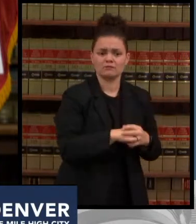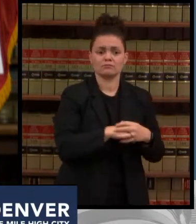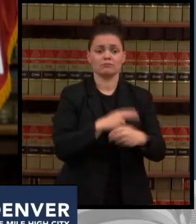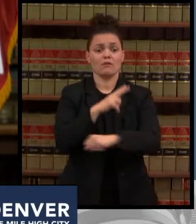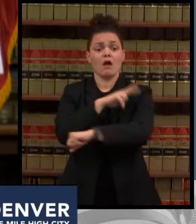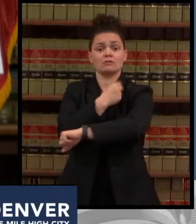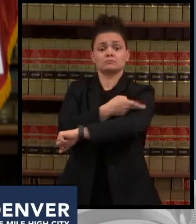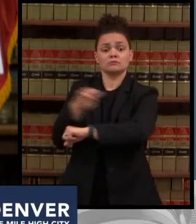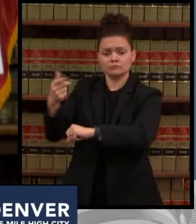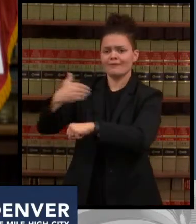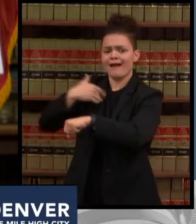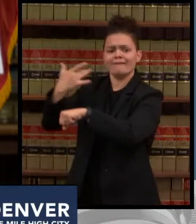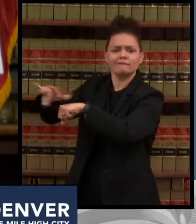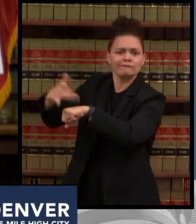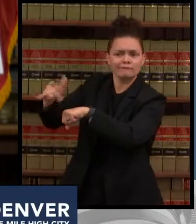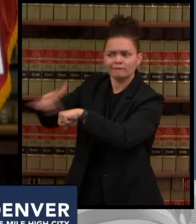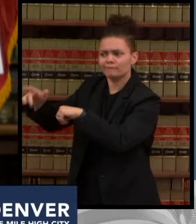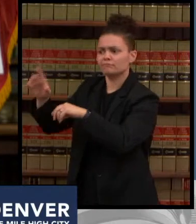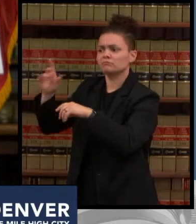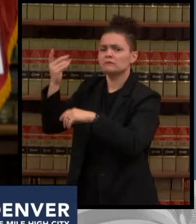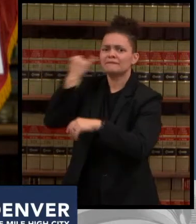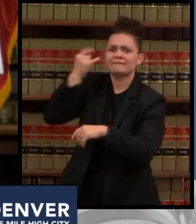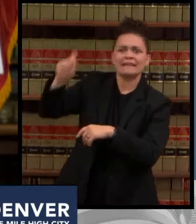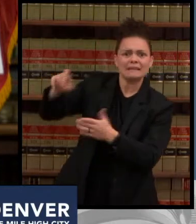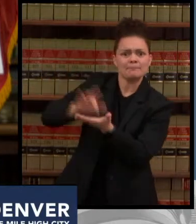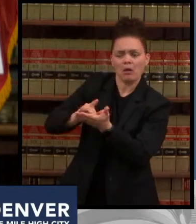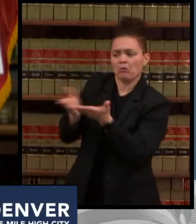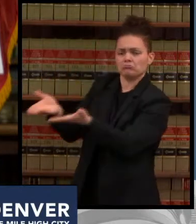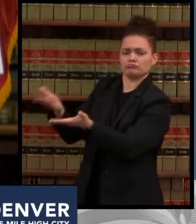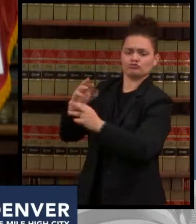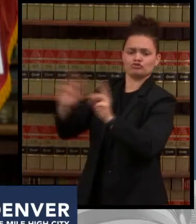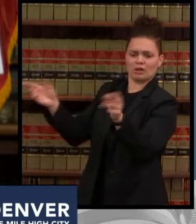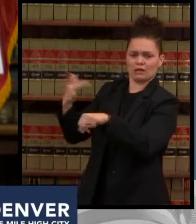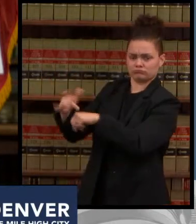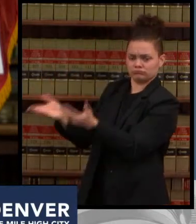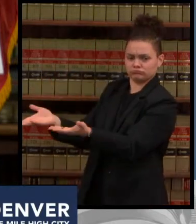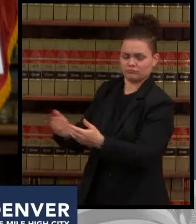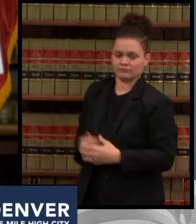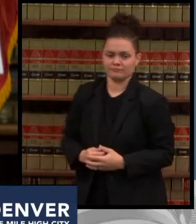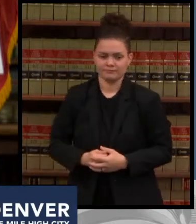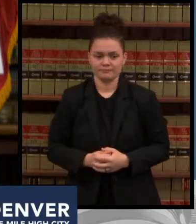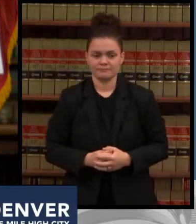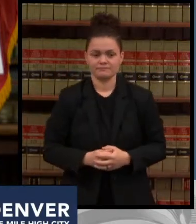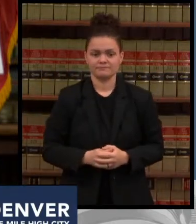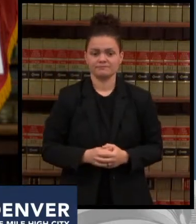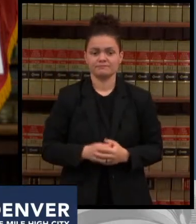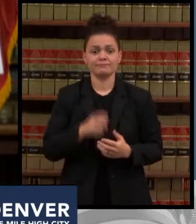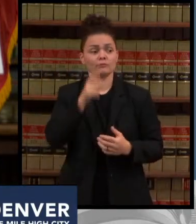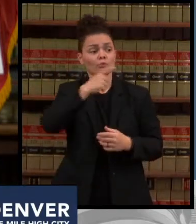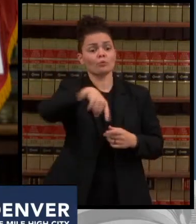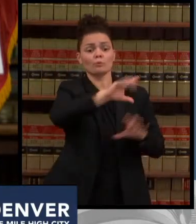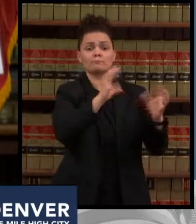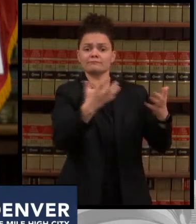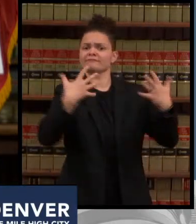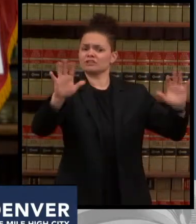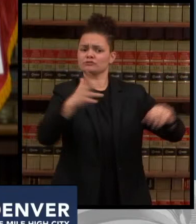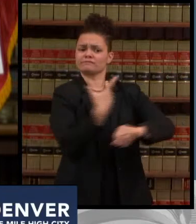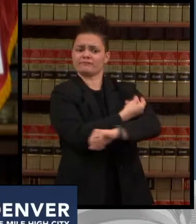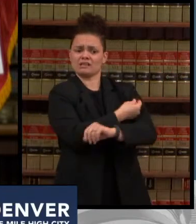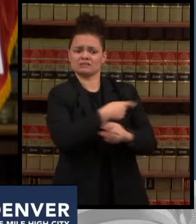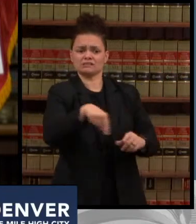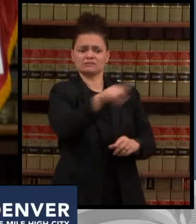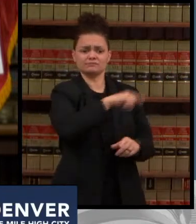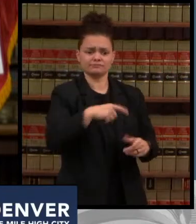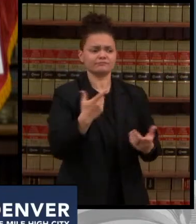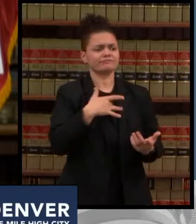route we're taking. It gives vaccinated customers the peace of mind that either everyone around them is also